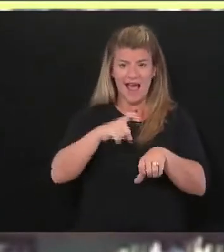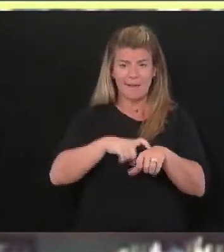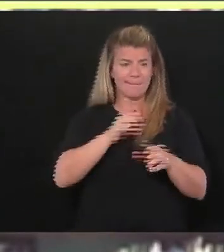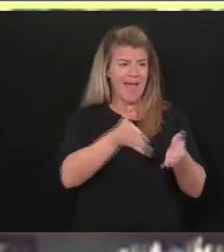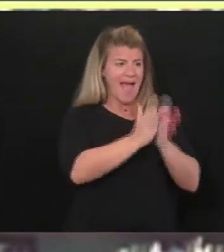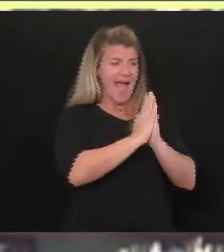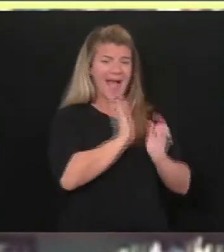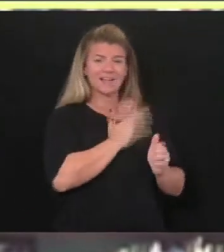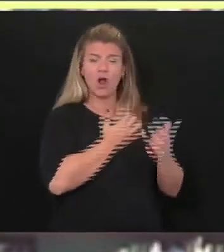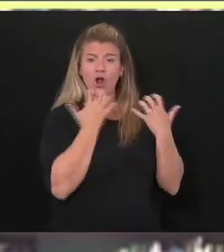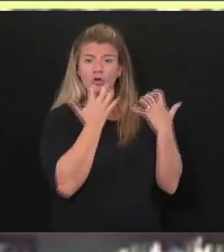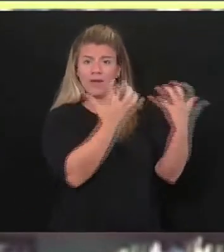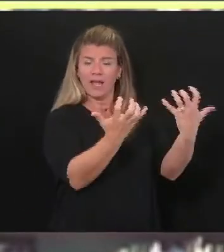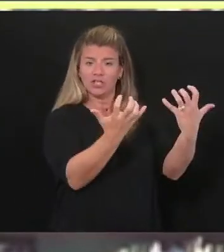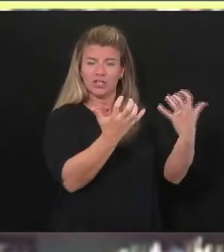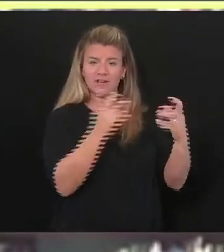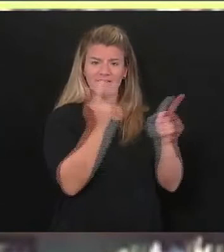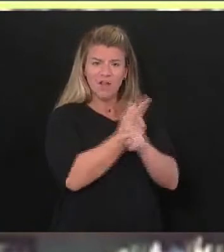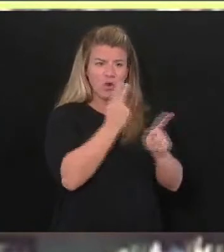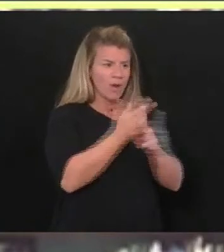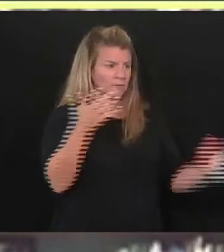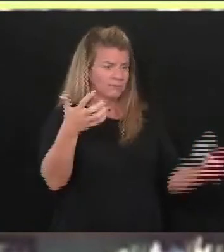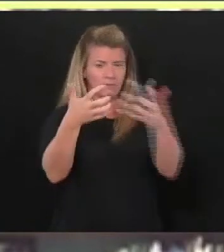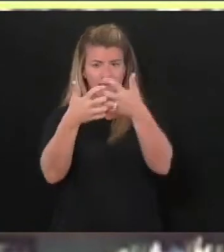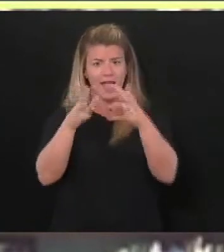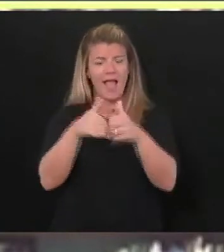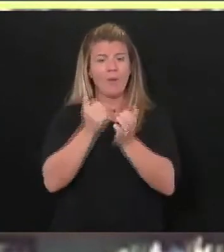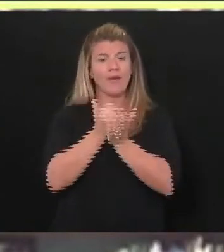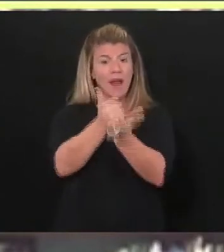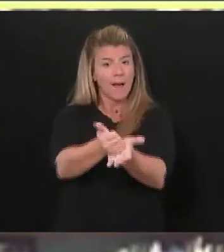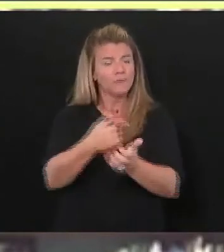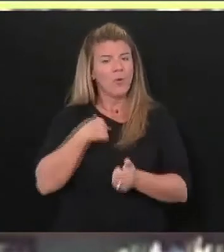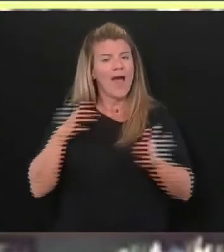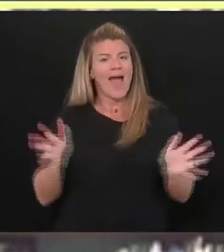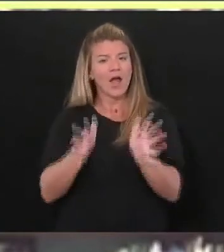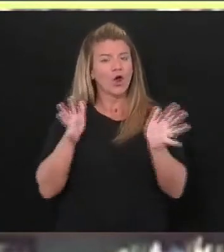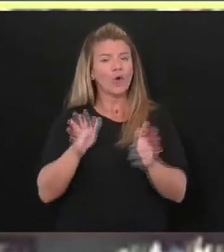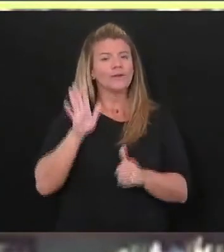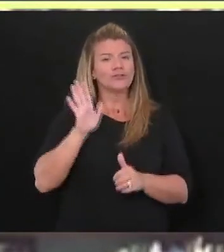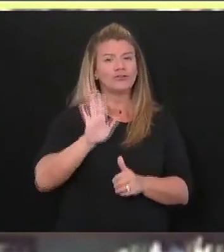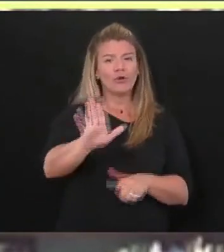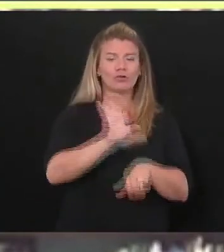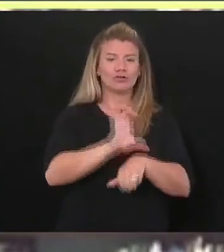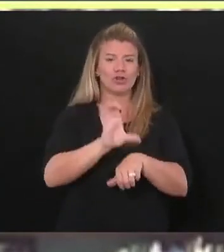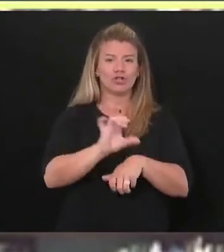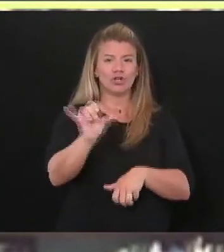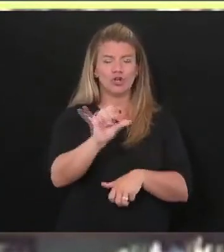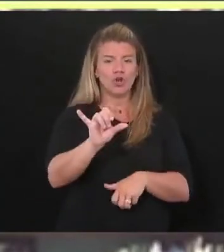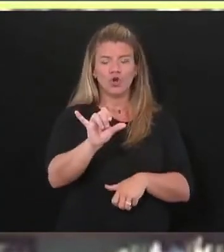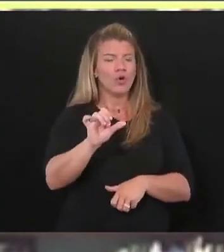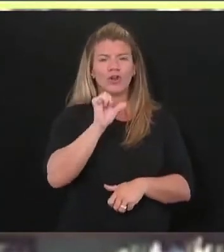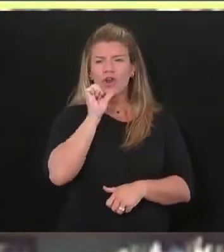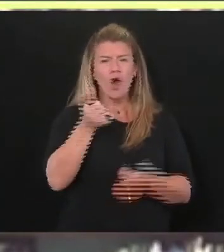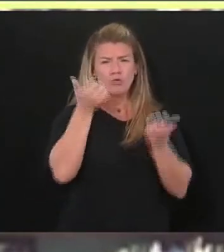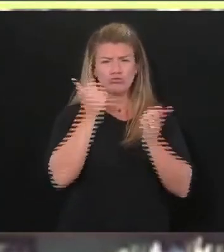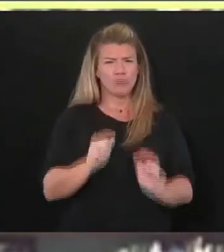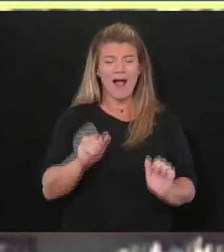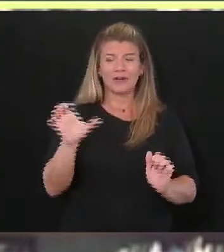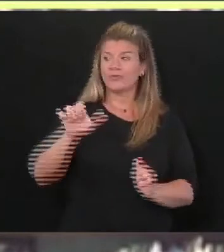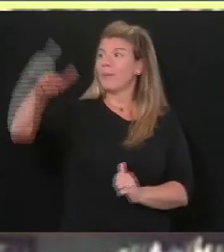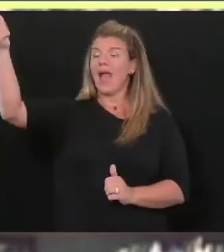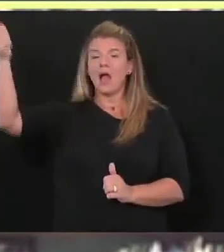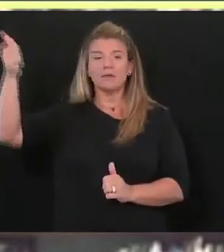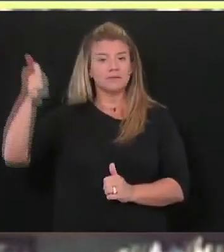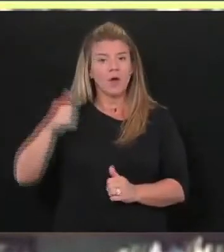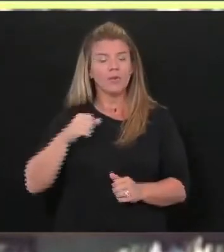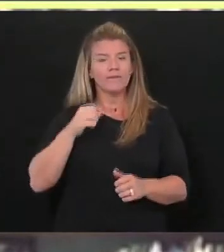needs we could meet. So I would encourage other churches to do that. Don't try to be someone else. Be what your congregation is